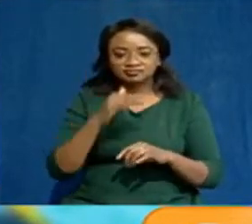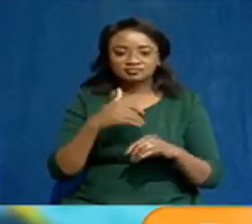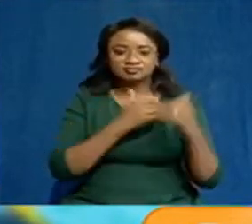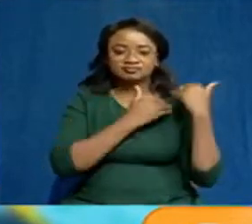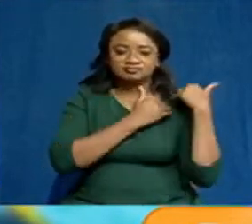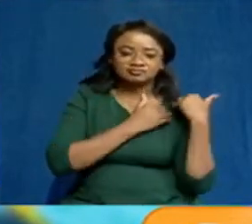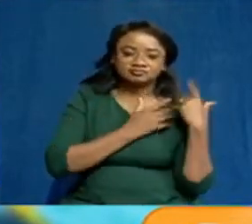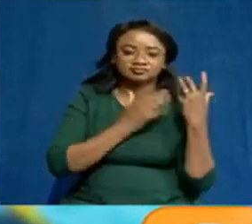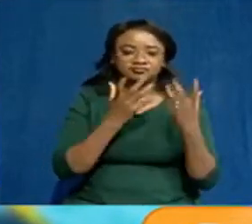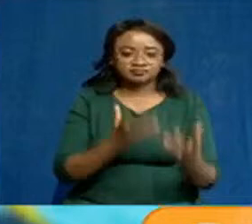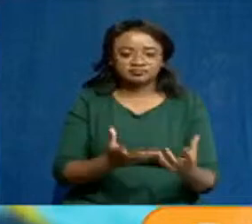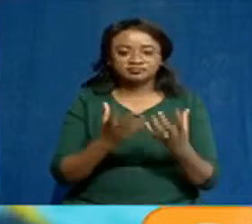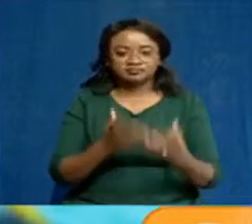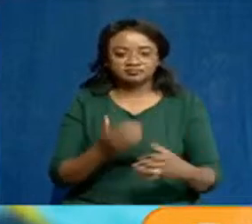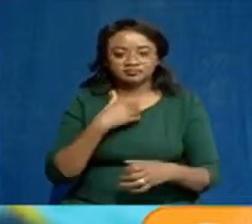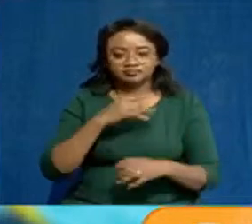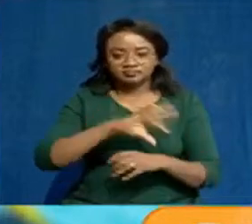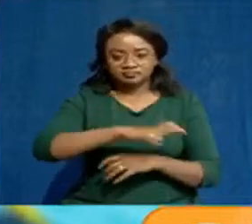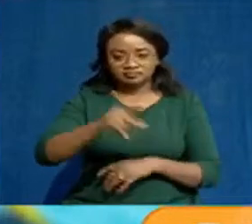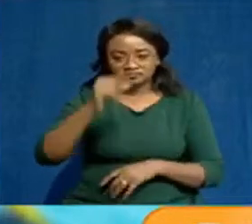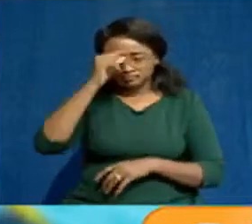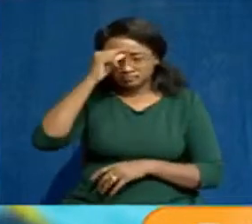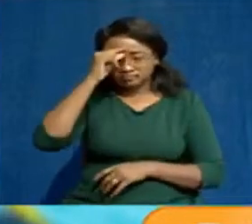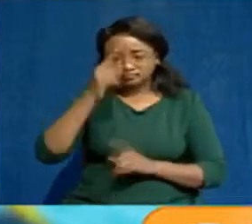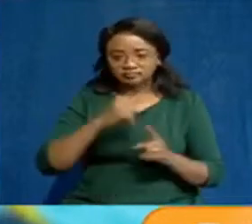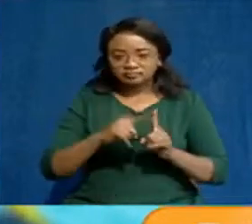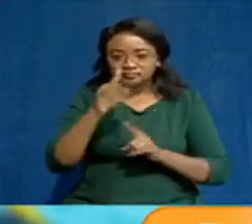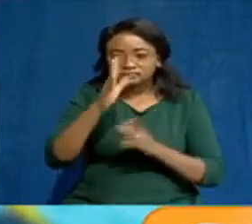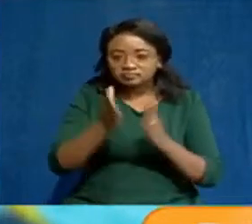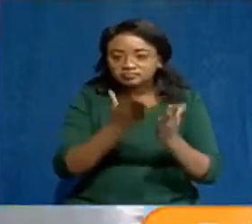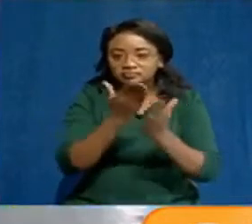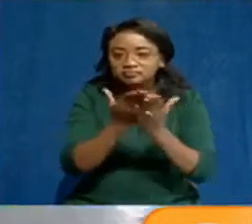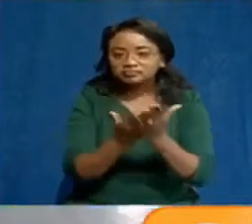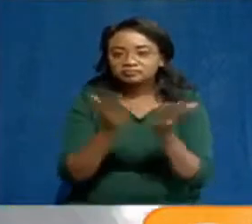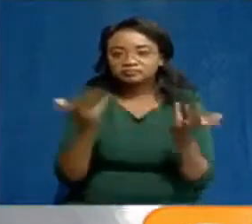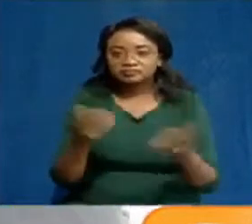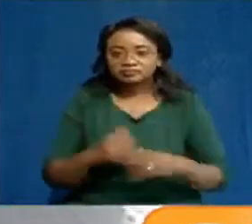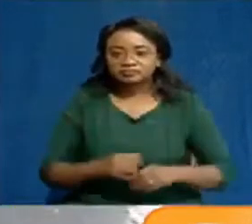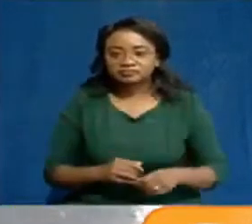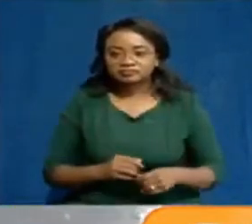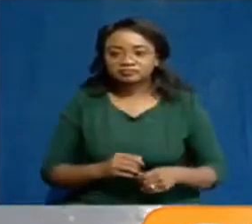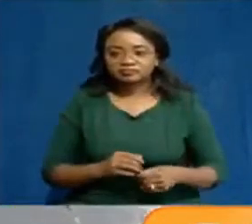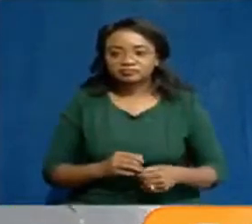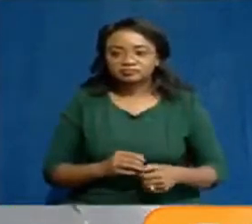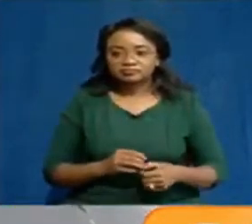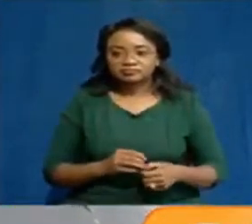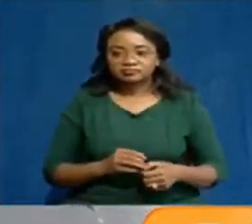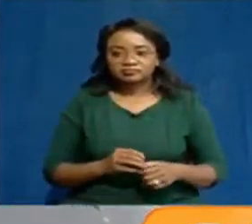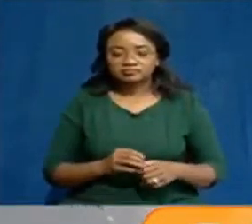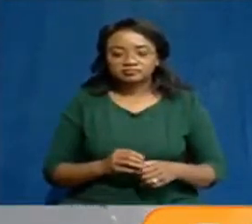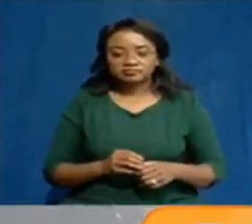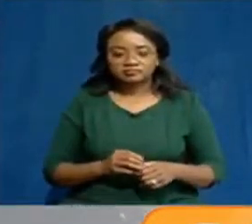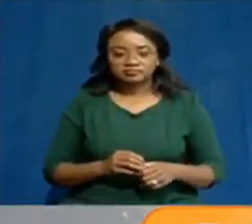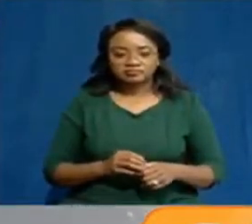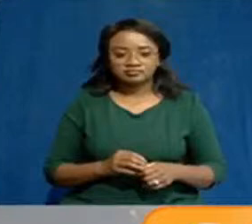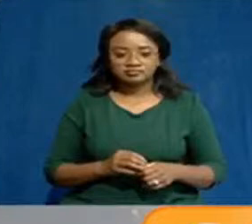to the county governments. Okay. Of course. But James, what do you suggest as something more sustainable? Of course, we need to first appreciate that the EPR law